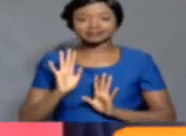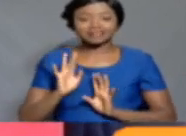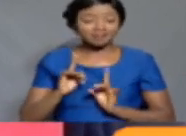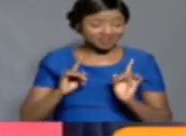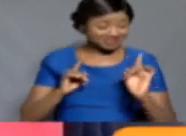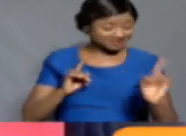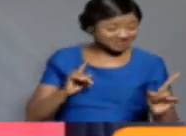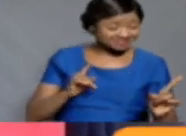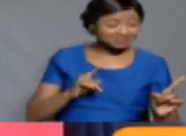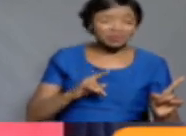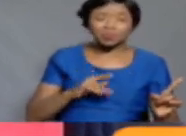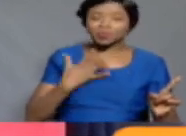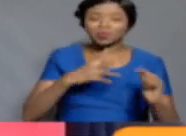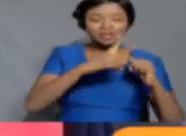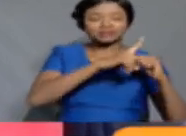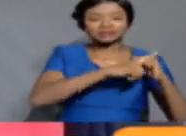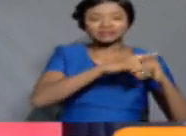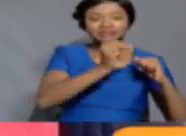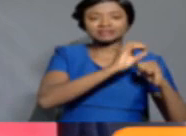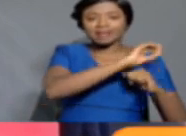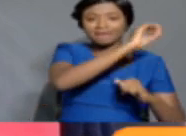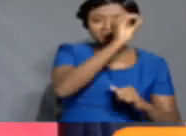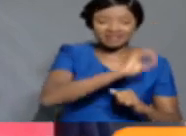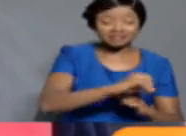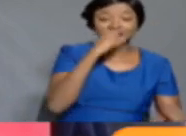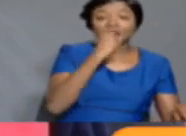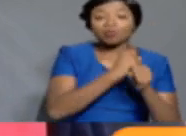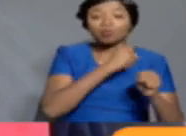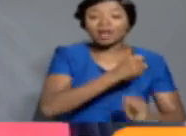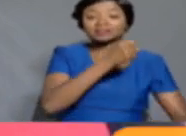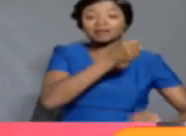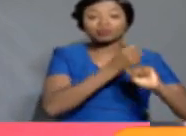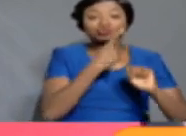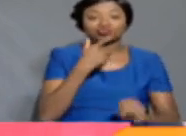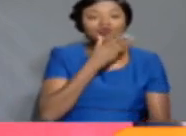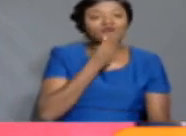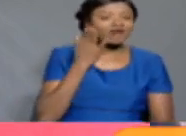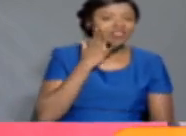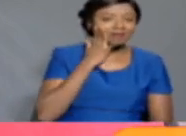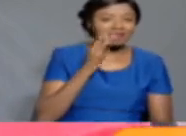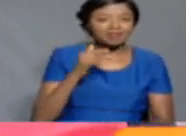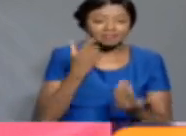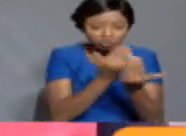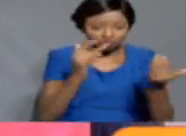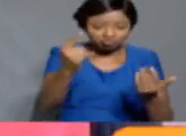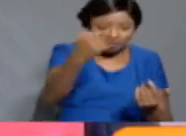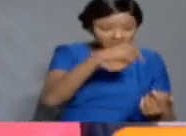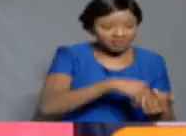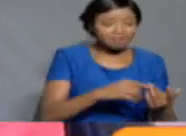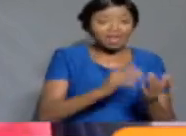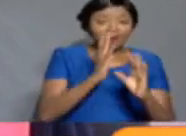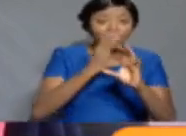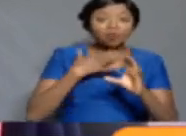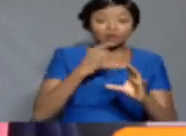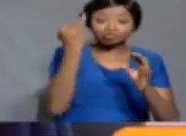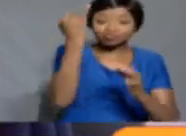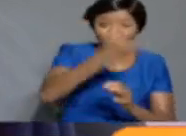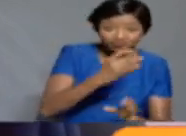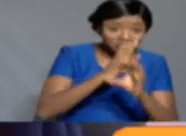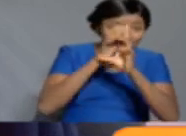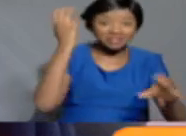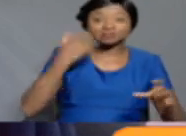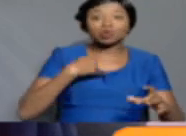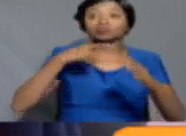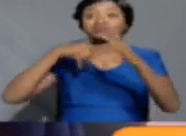to this curriculum, 60% of the work is to be done by the parents. In that, mtoto anakuja nyumbani, unasema tunachora basi, ama tunaenda nje